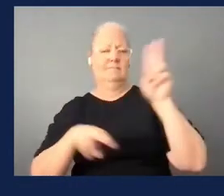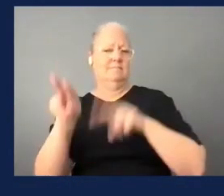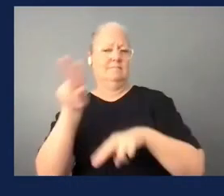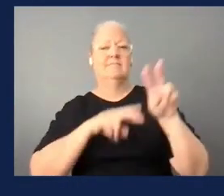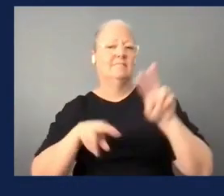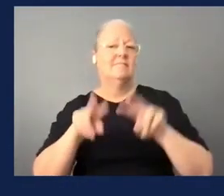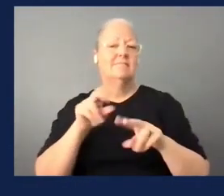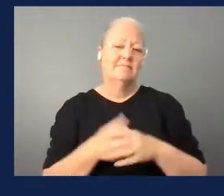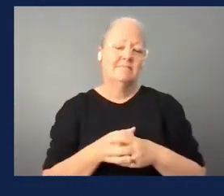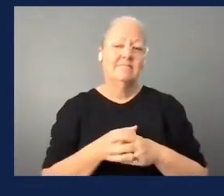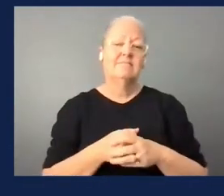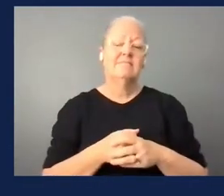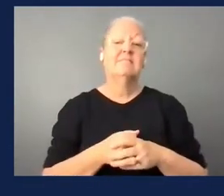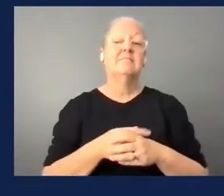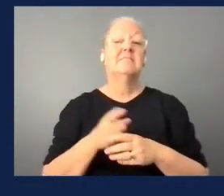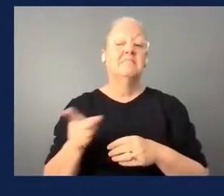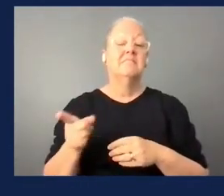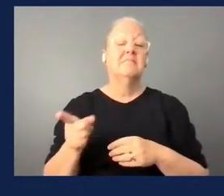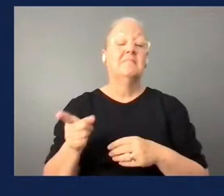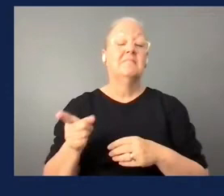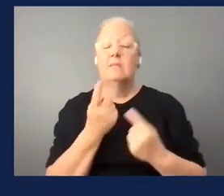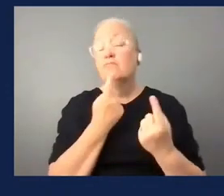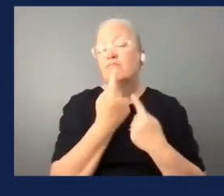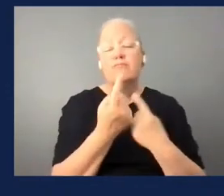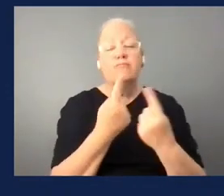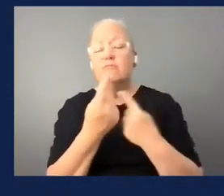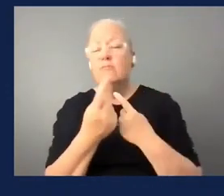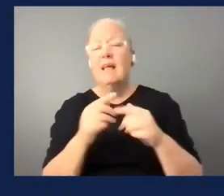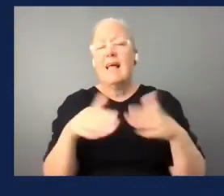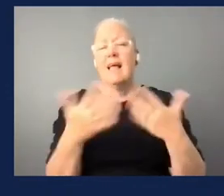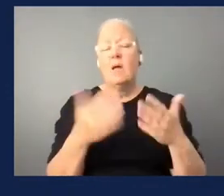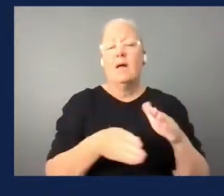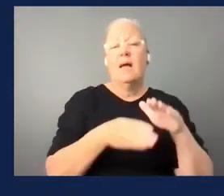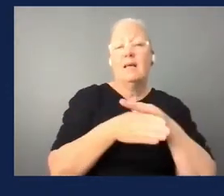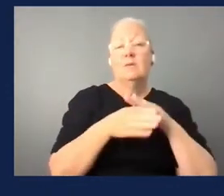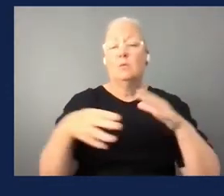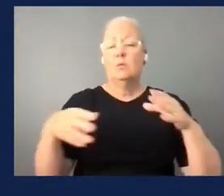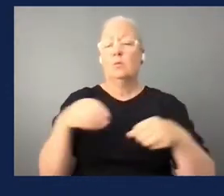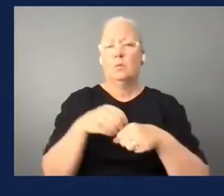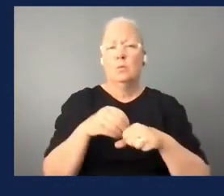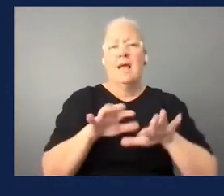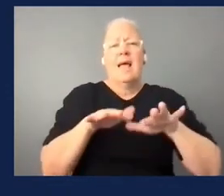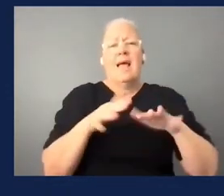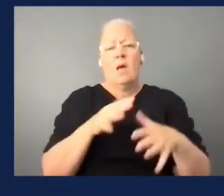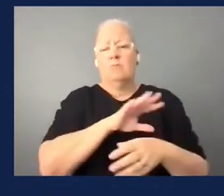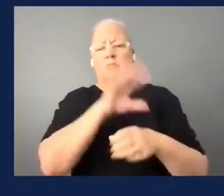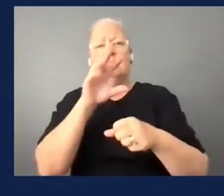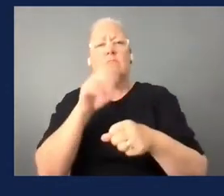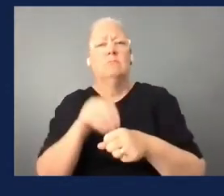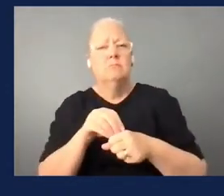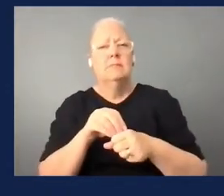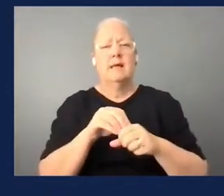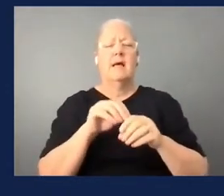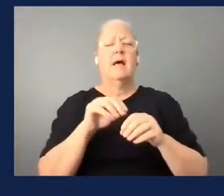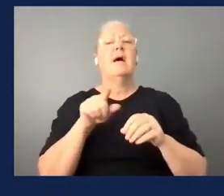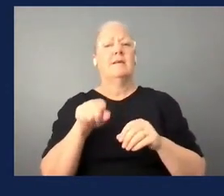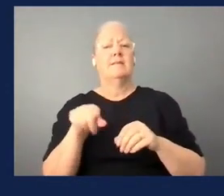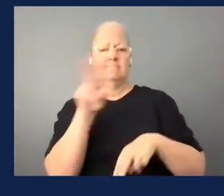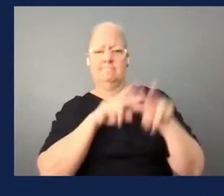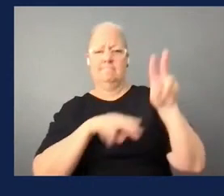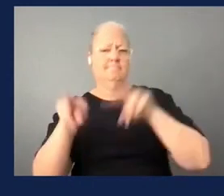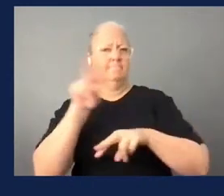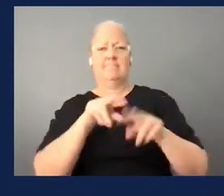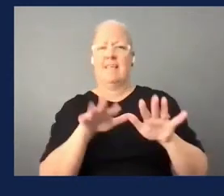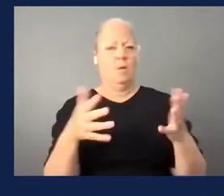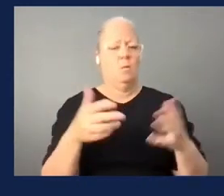be talking us through how access and inclusion is built into those considerations and into that assessment. And last, but by no